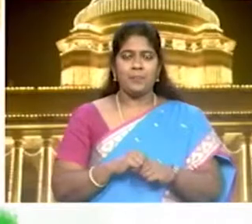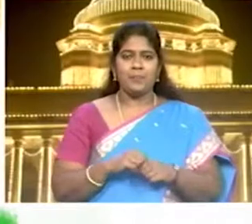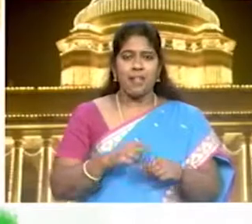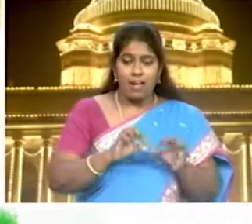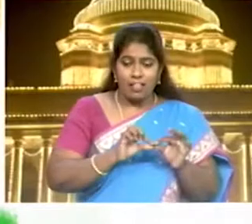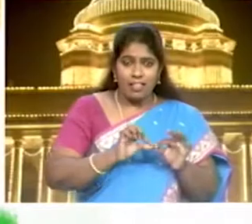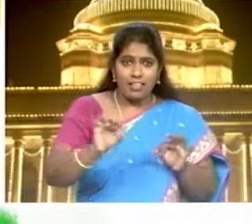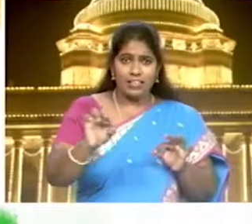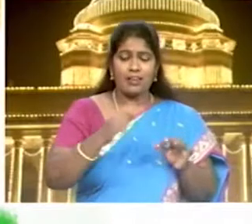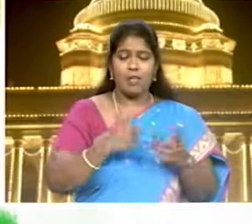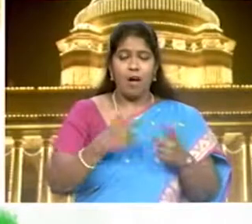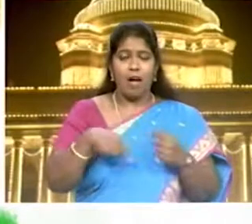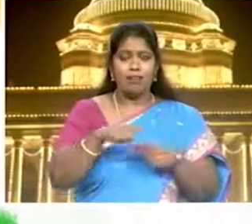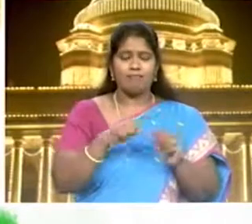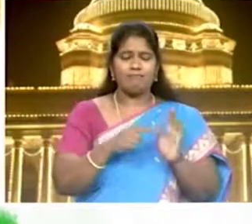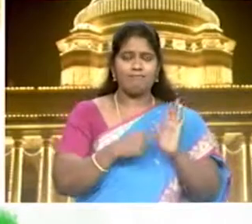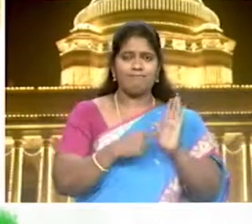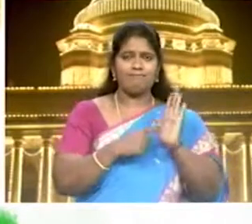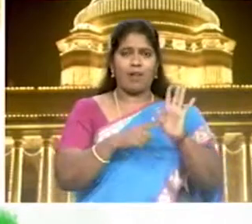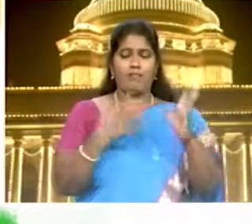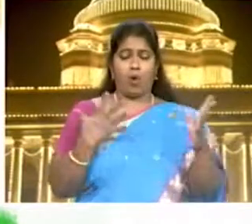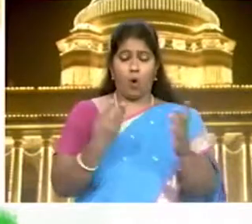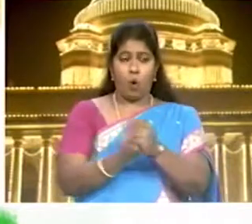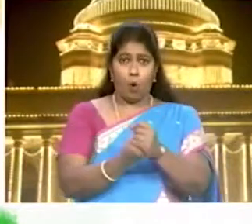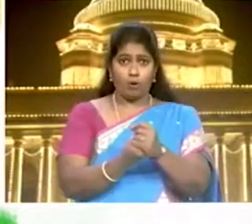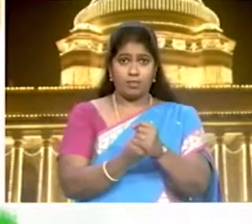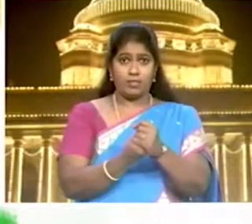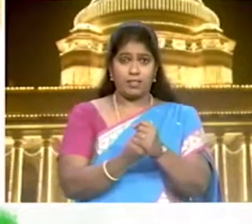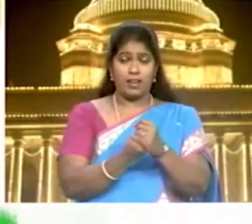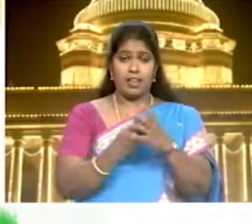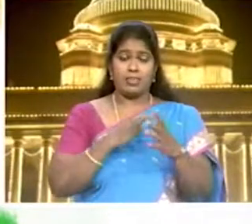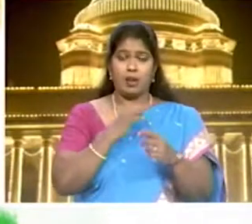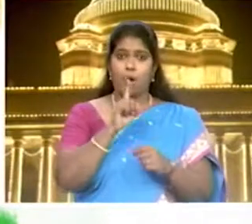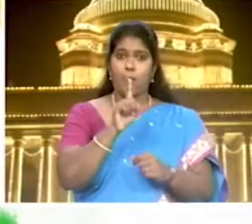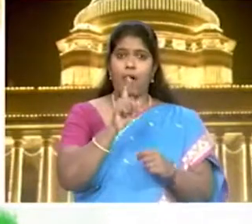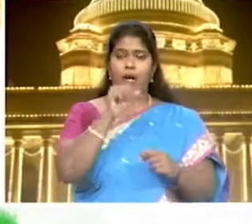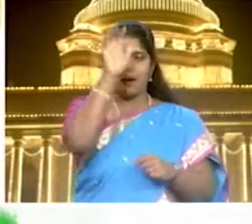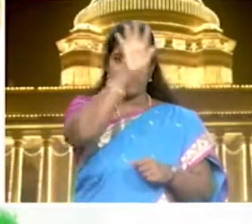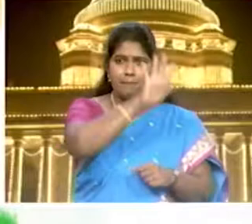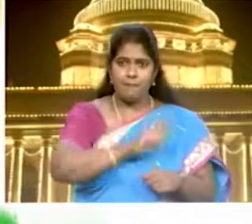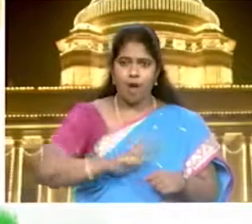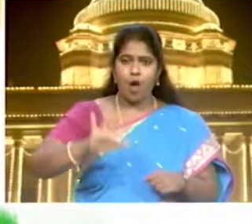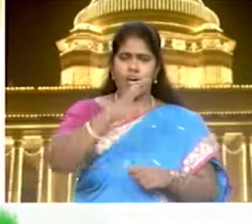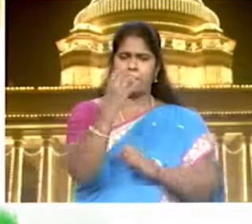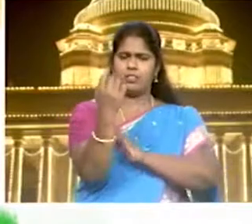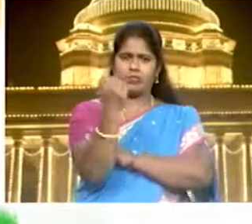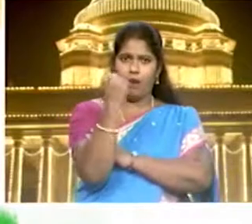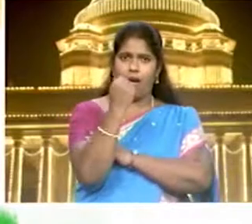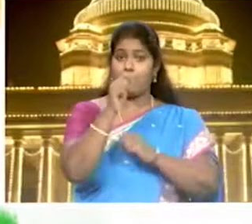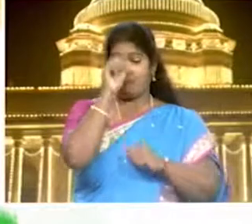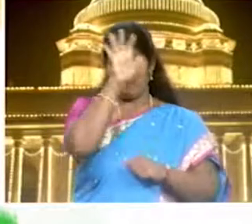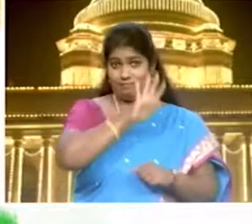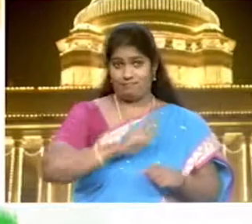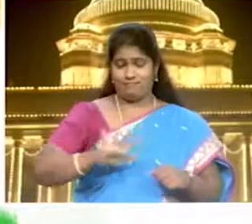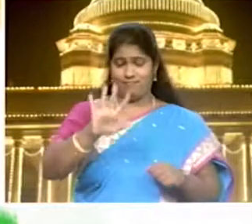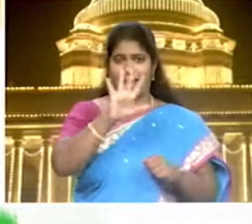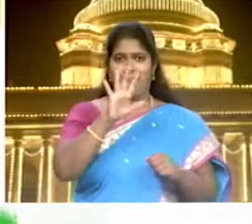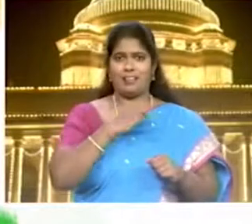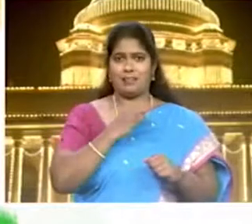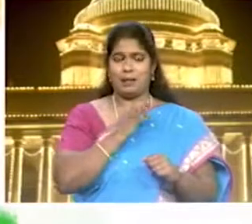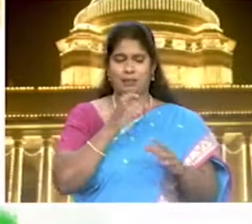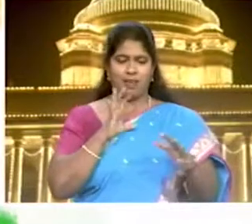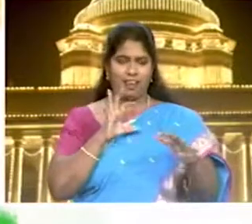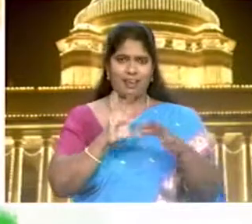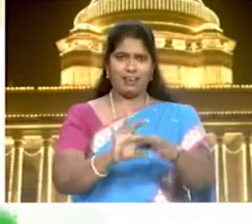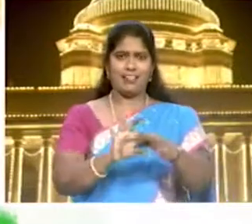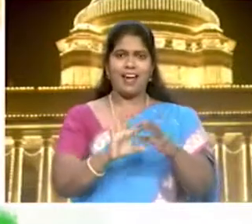us to work together with the spirit of Ek Bharat, Shrestha Bharat. India is a very